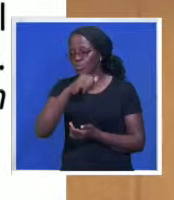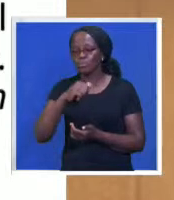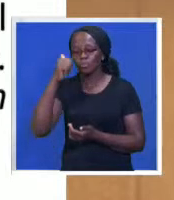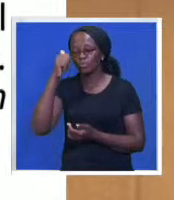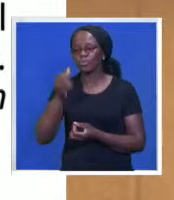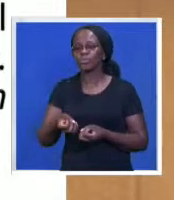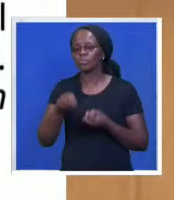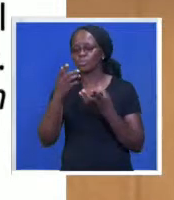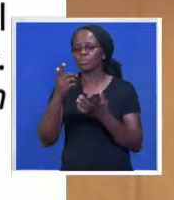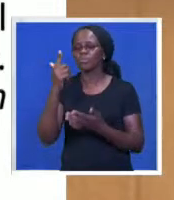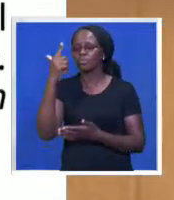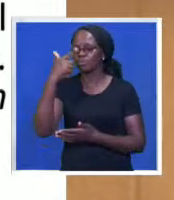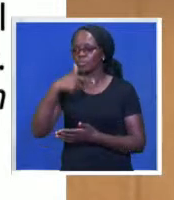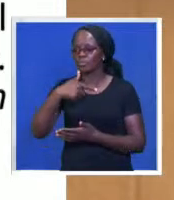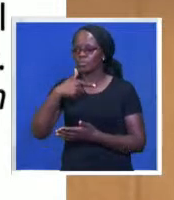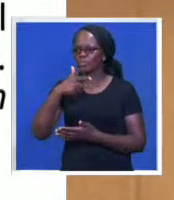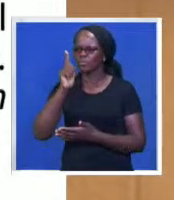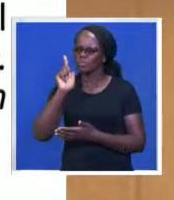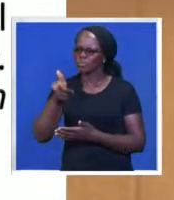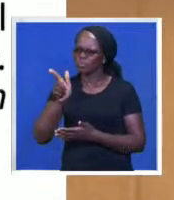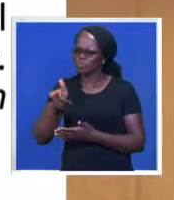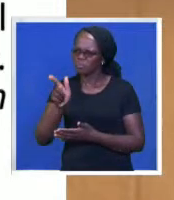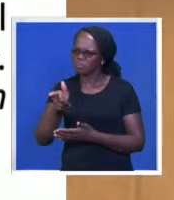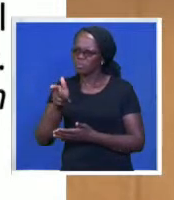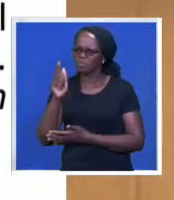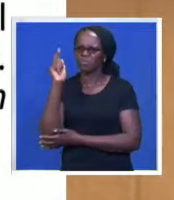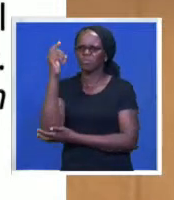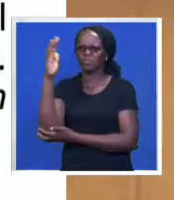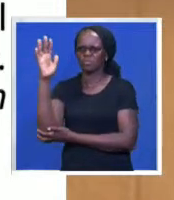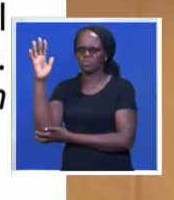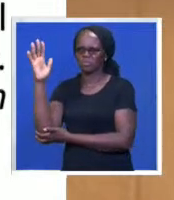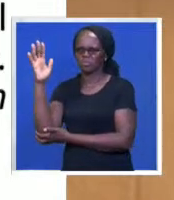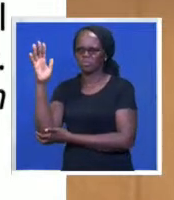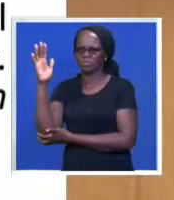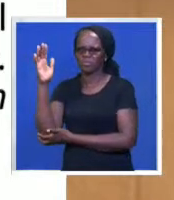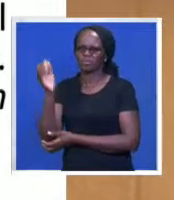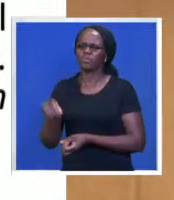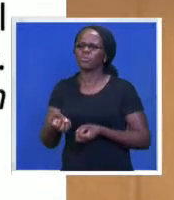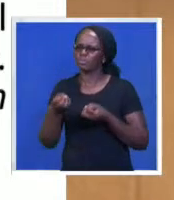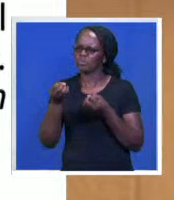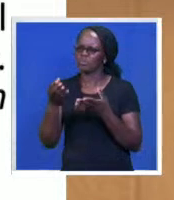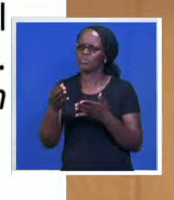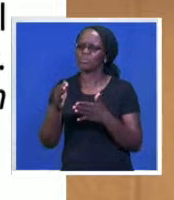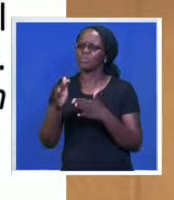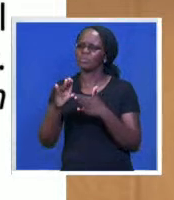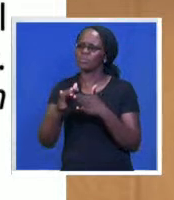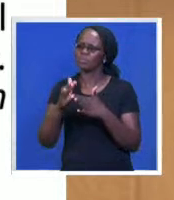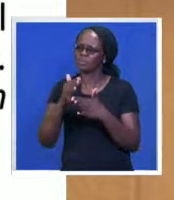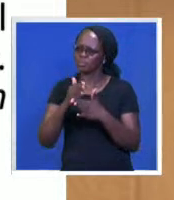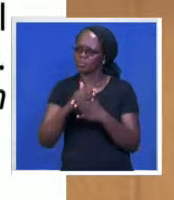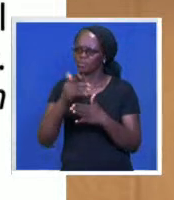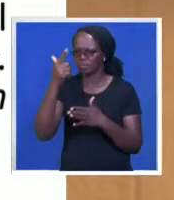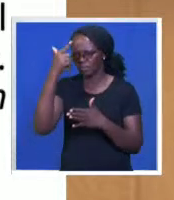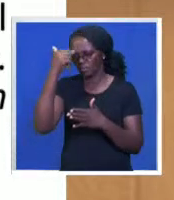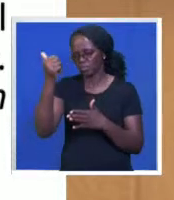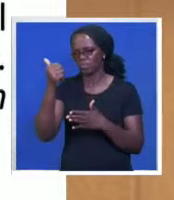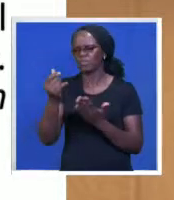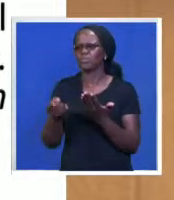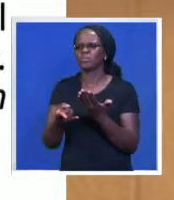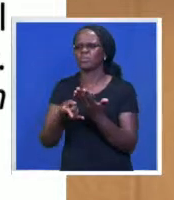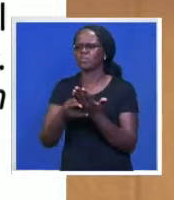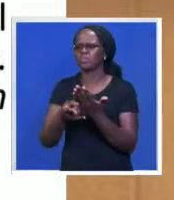you everything. So some of God's creation gives us important resources such as food. There are many other resources you might think